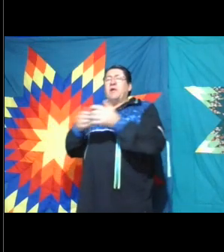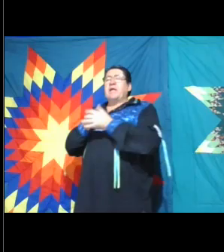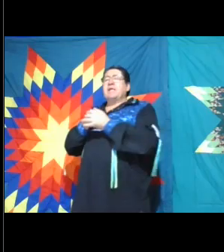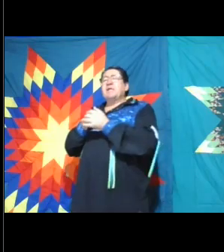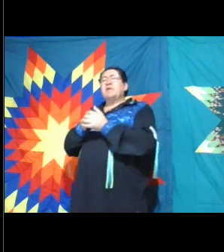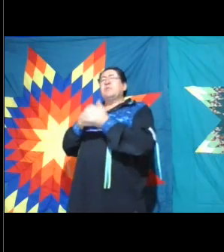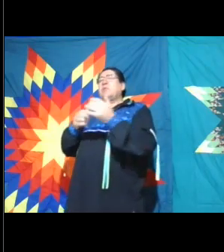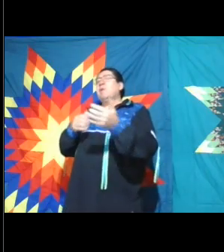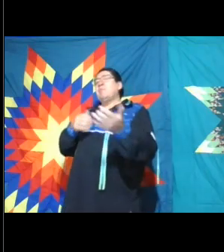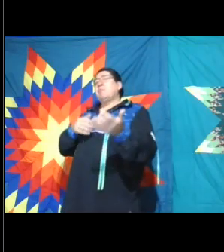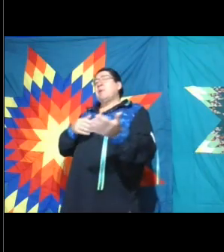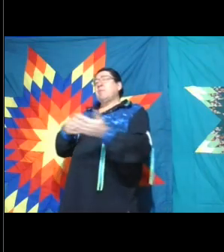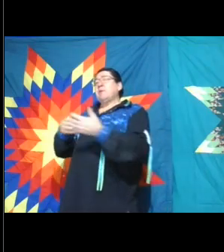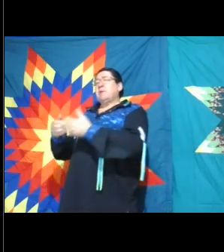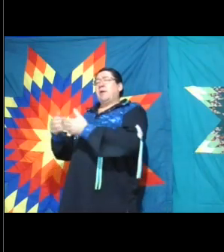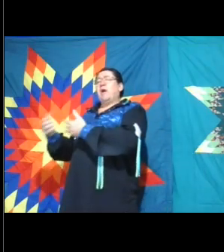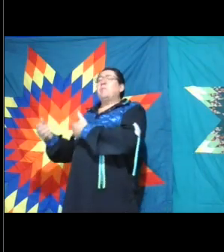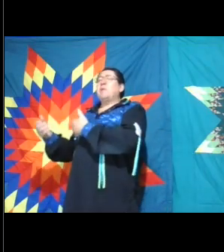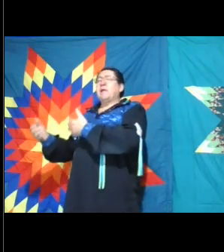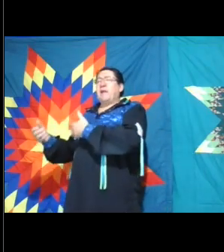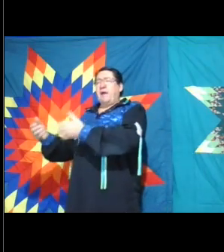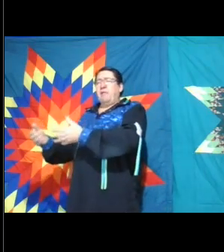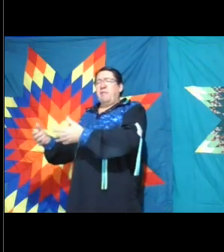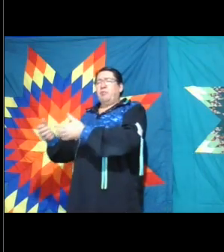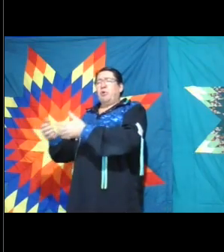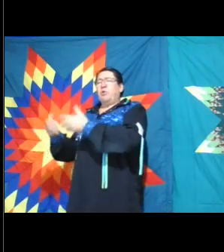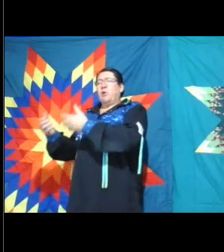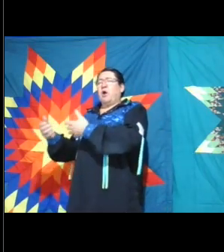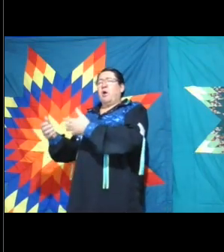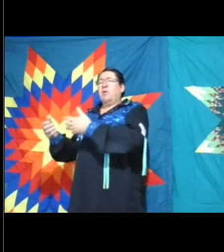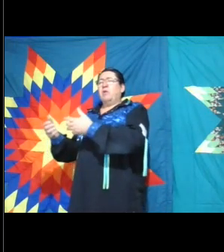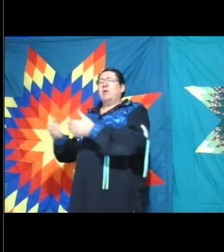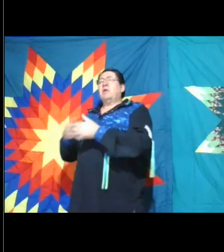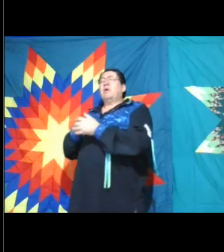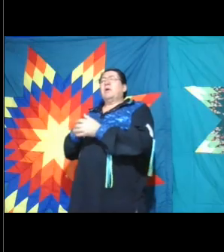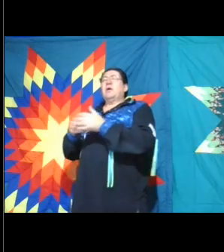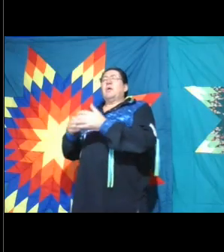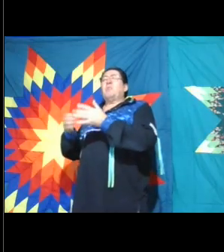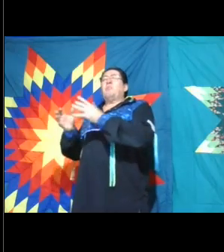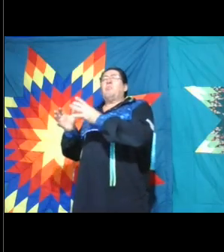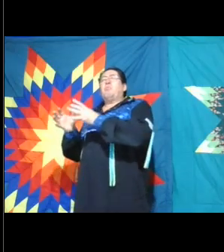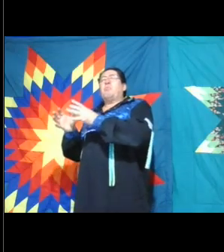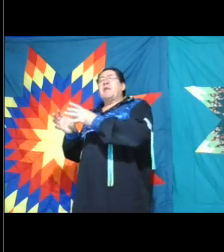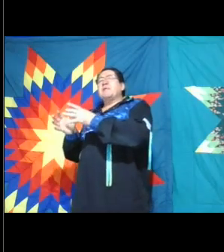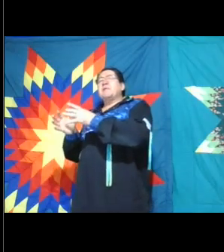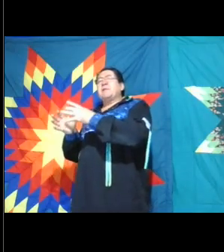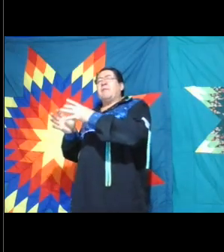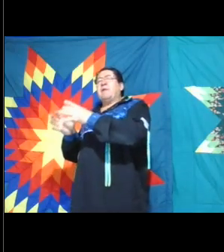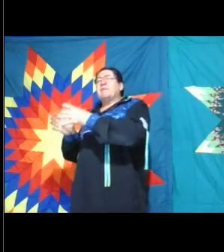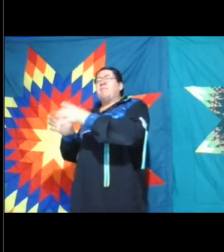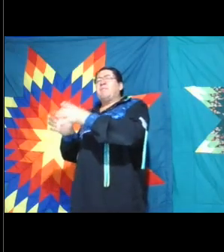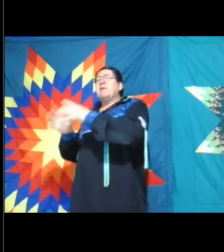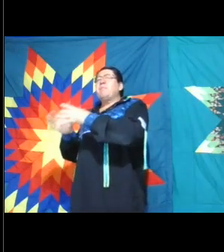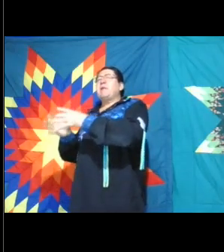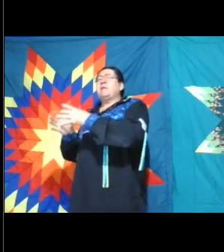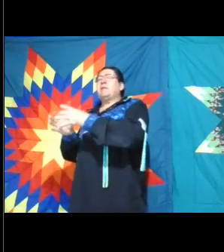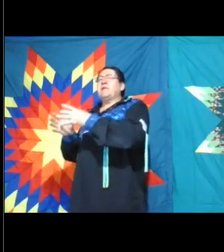larger organizations, we may be able to accommodate that protocol. But